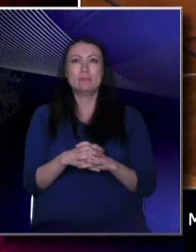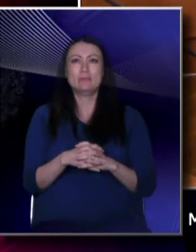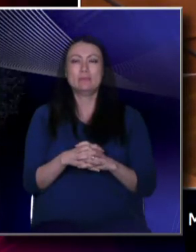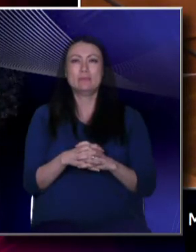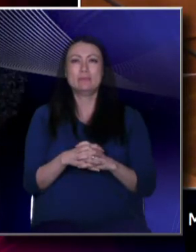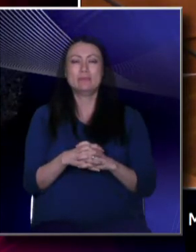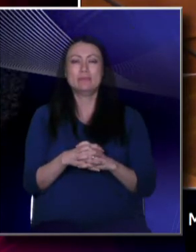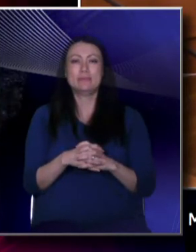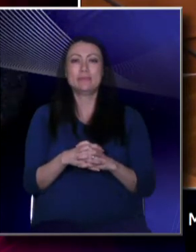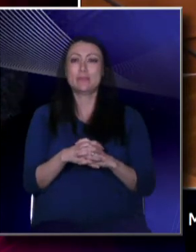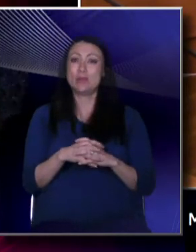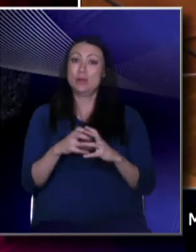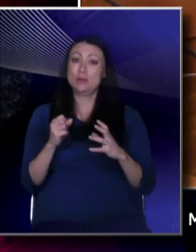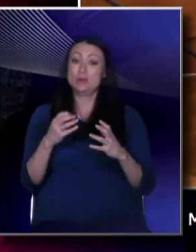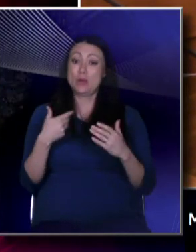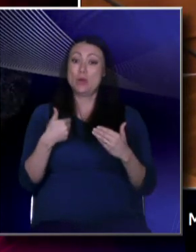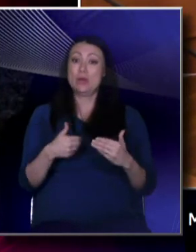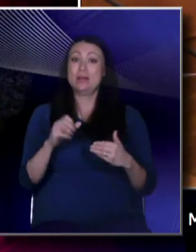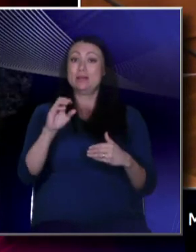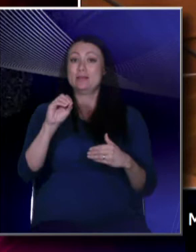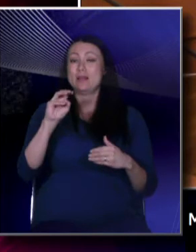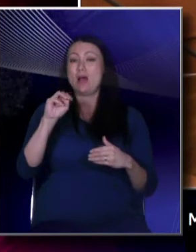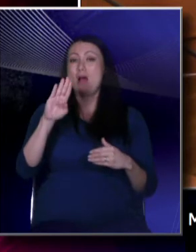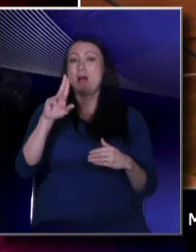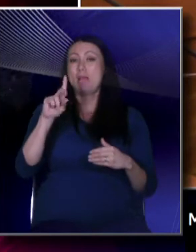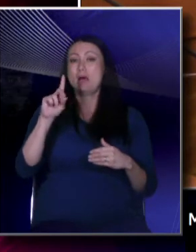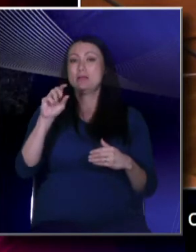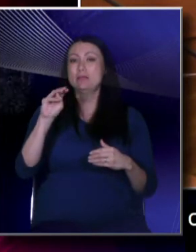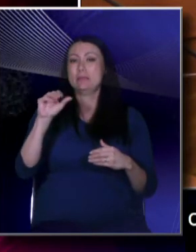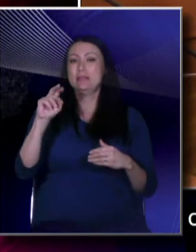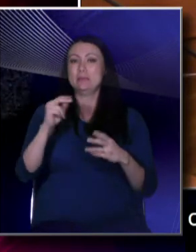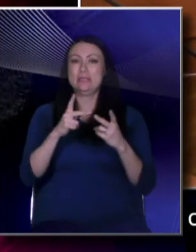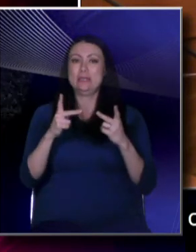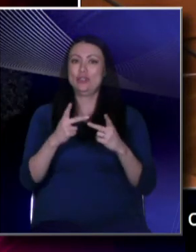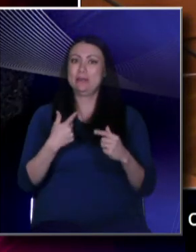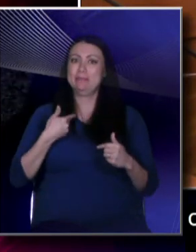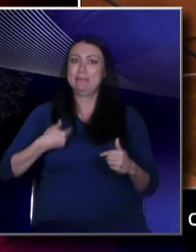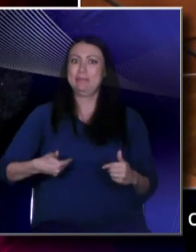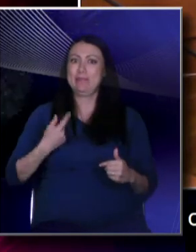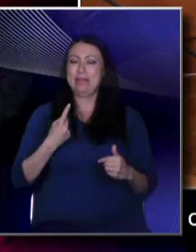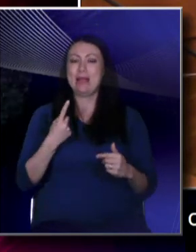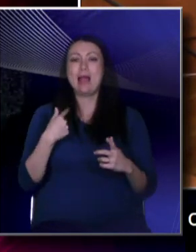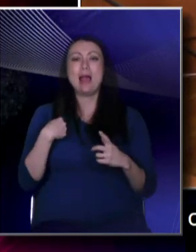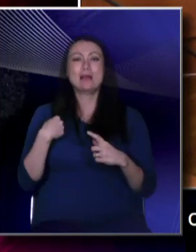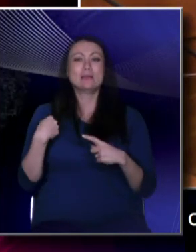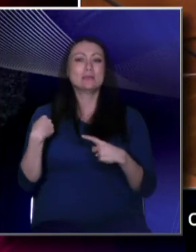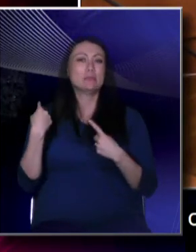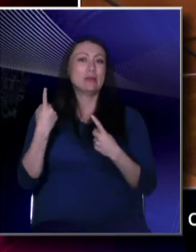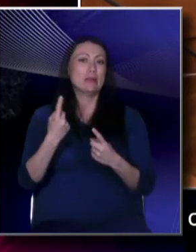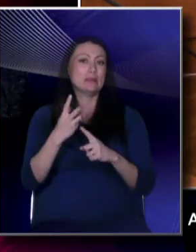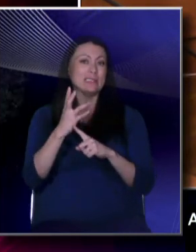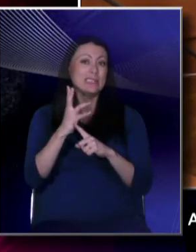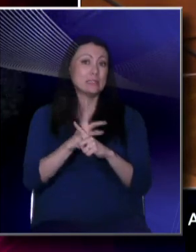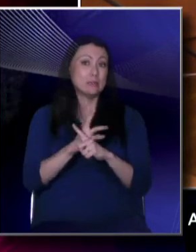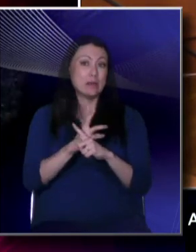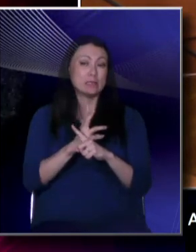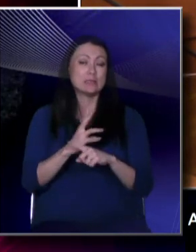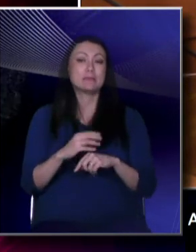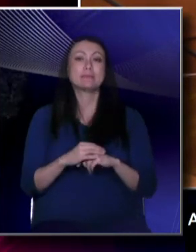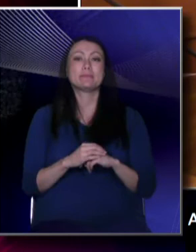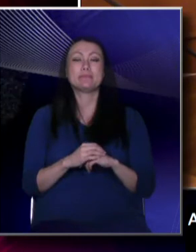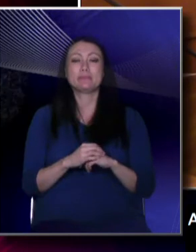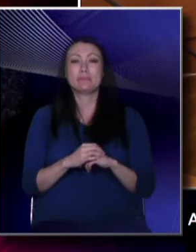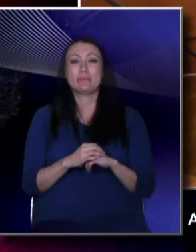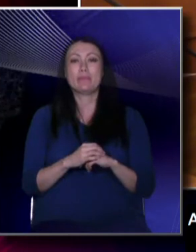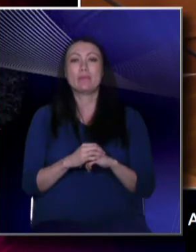So the ombudsman position, the office, aka me, has been around for almost 6 months now, and